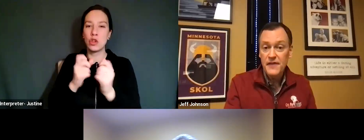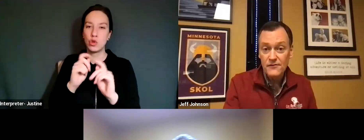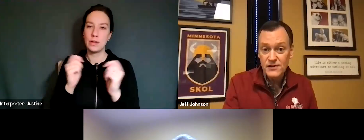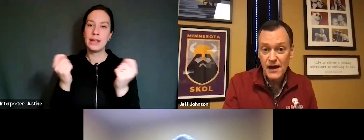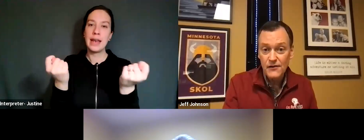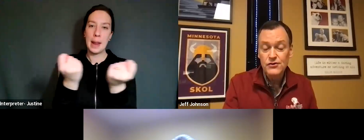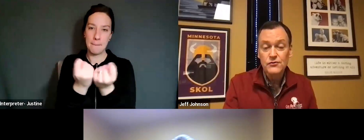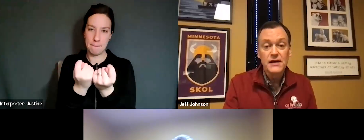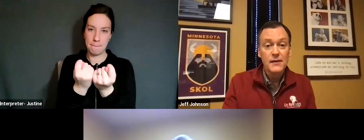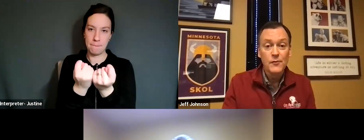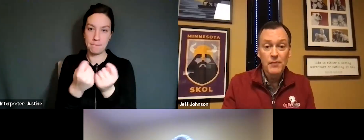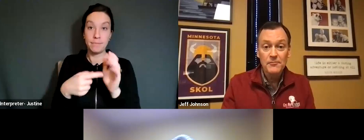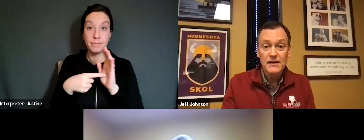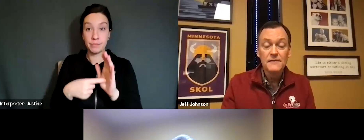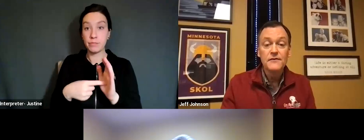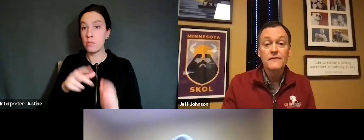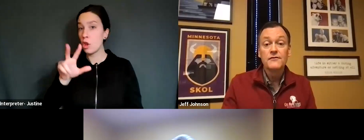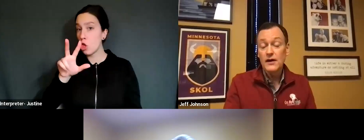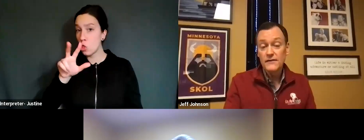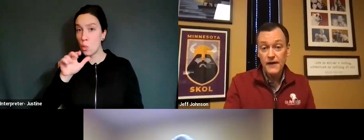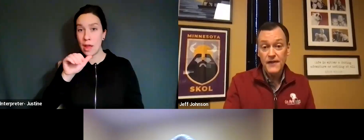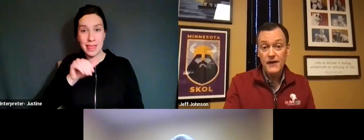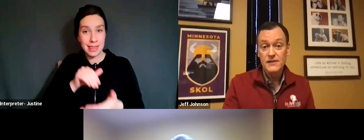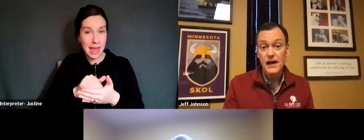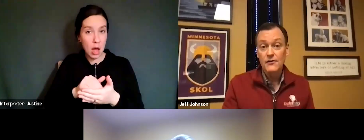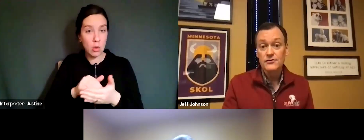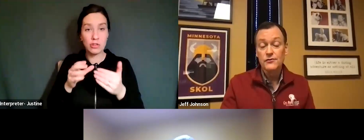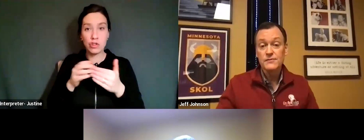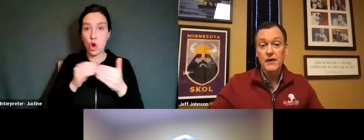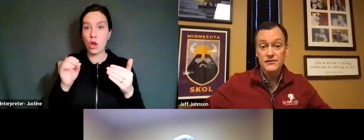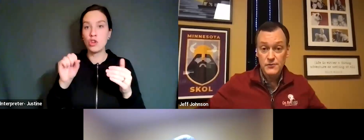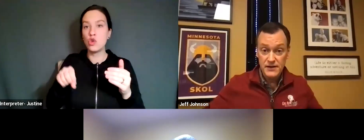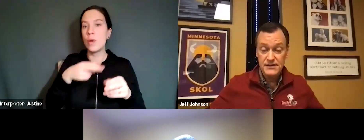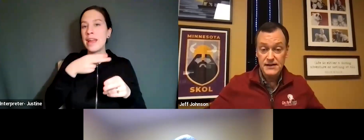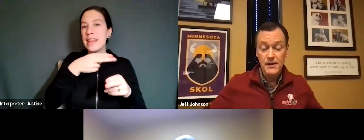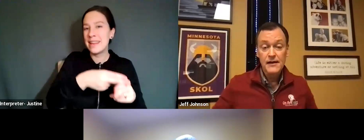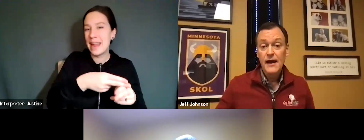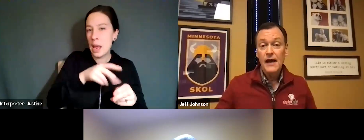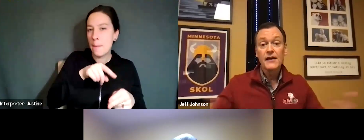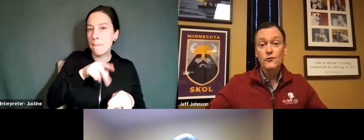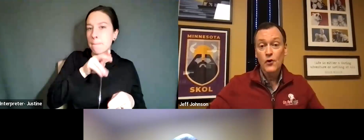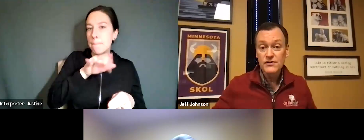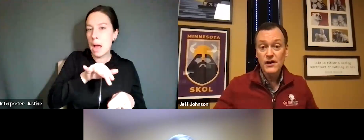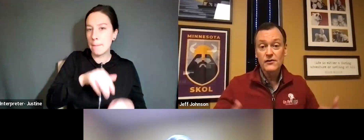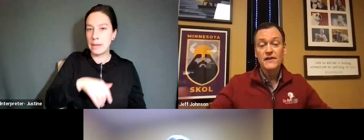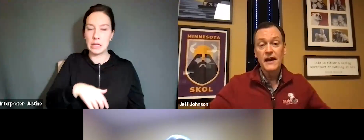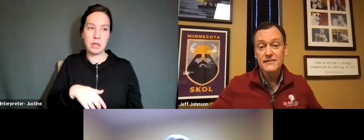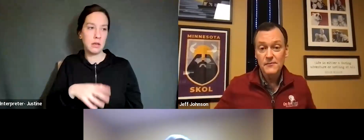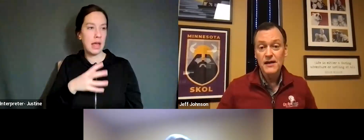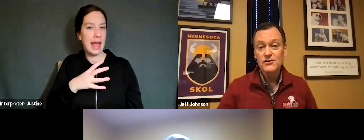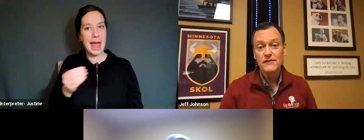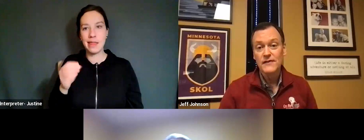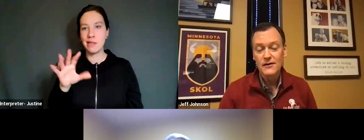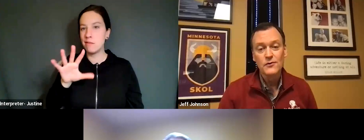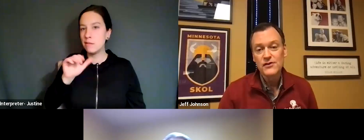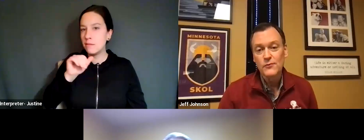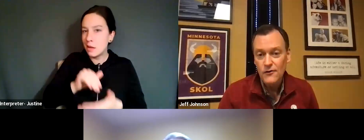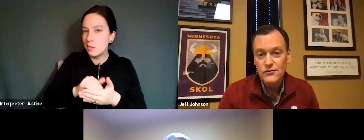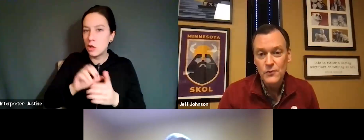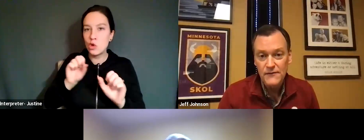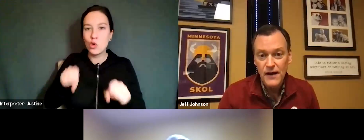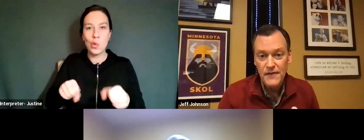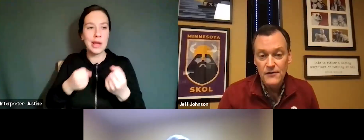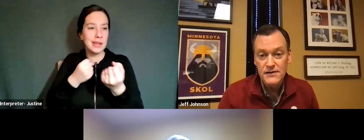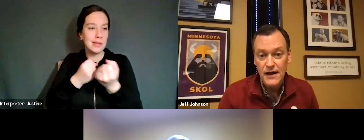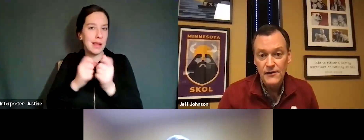give $3,000, you can name a puppy. If you give $25,000, you're sponsoring a team. And that arose out of the estimation that it was